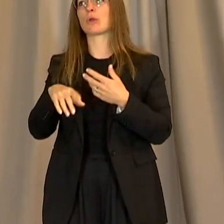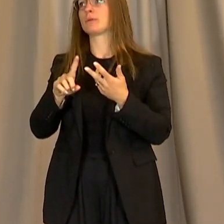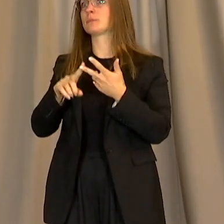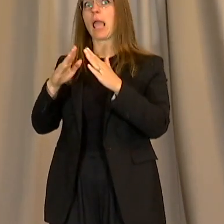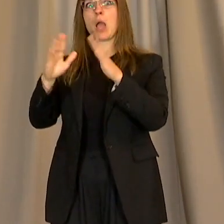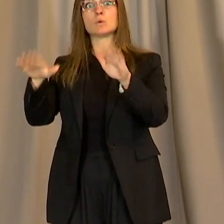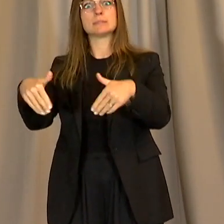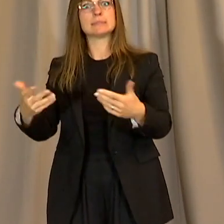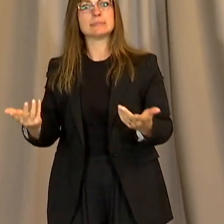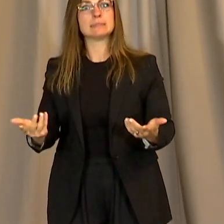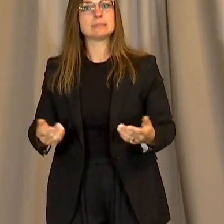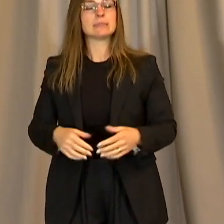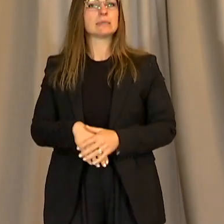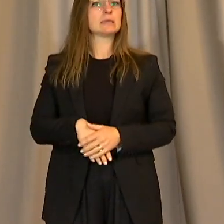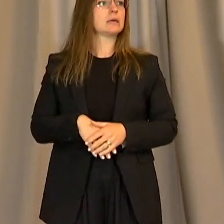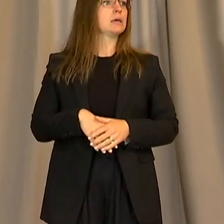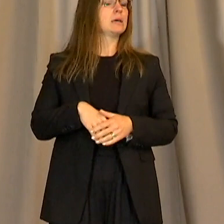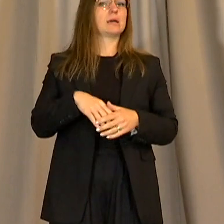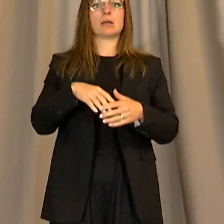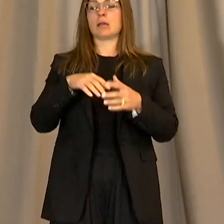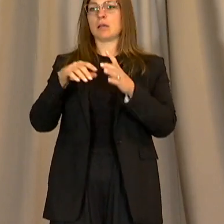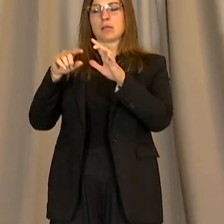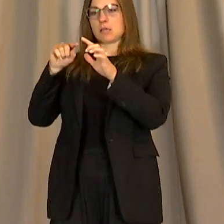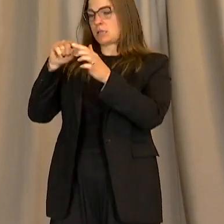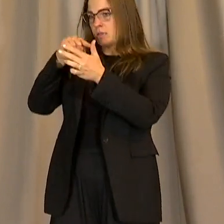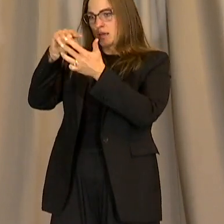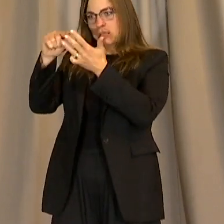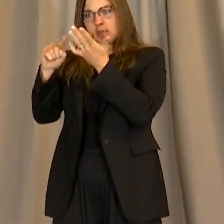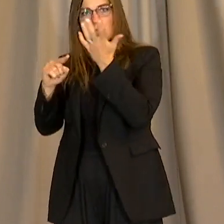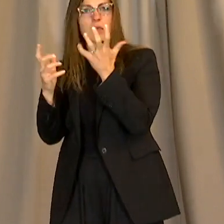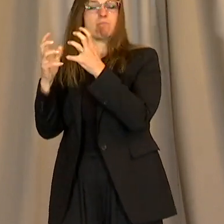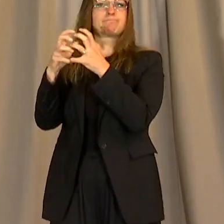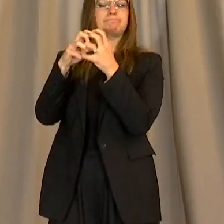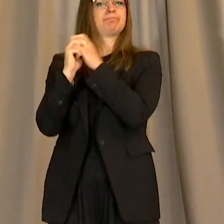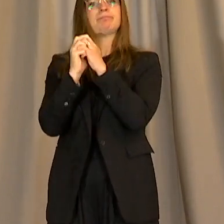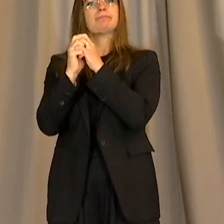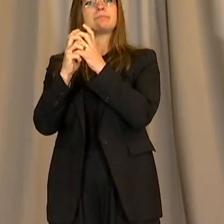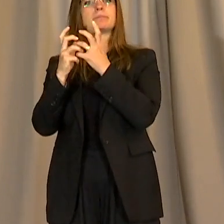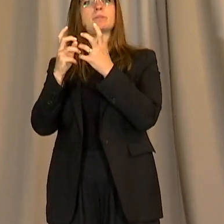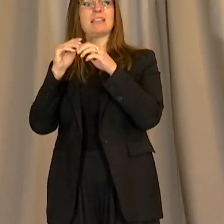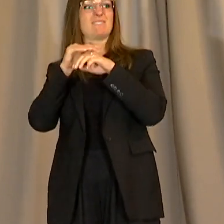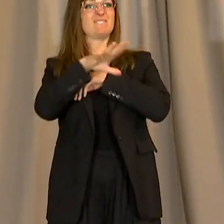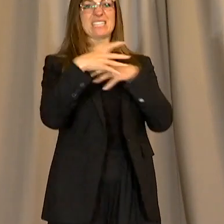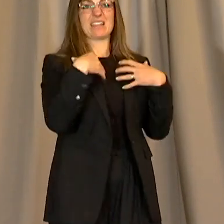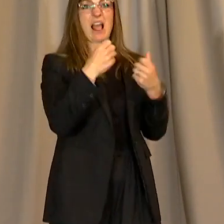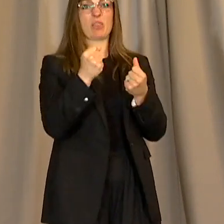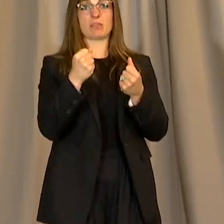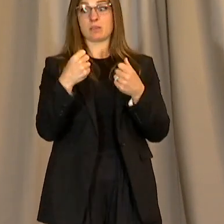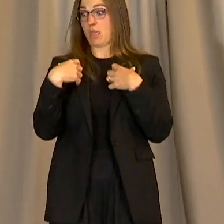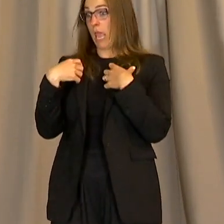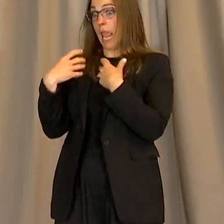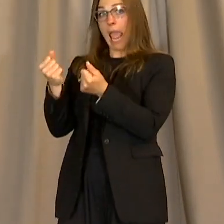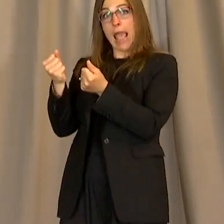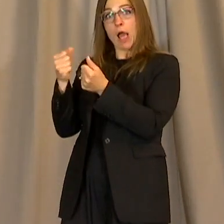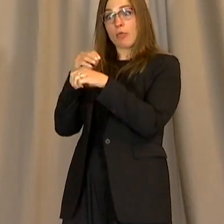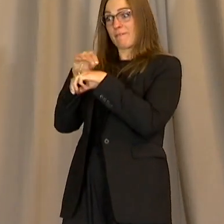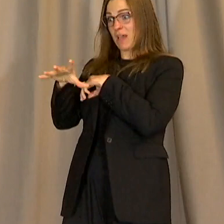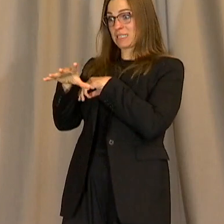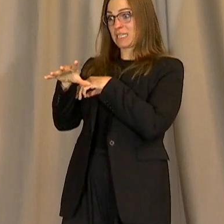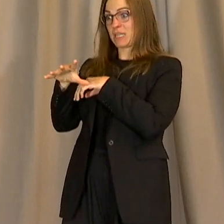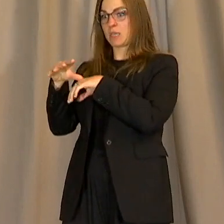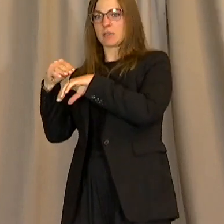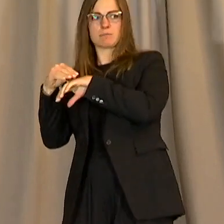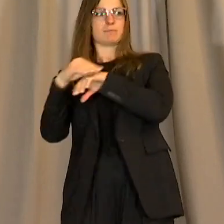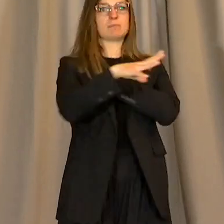housing, all of those pieces work together, affect health. And when health is affected, education is affected.